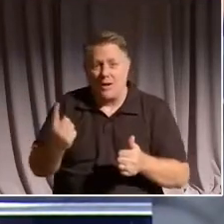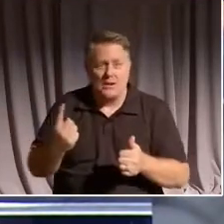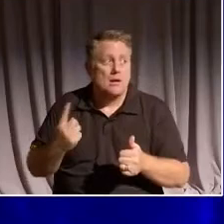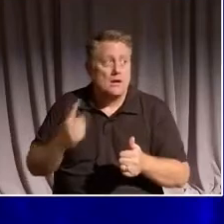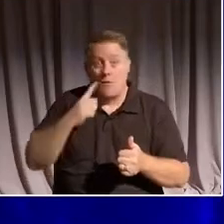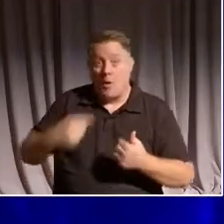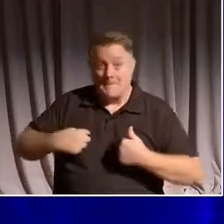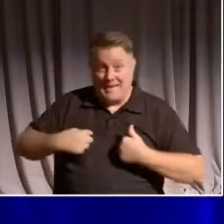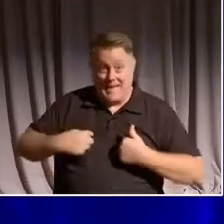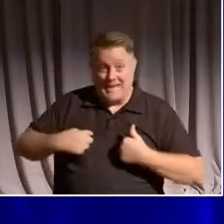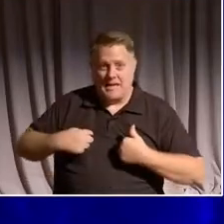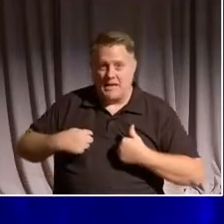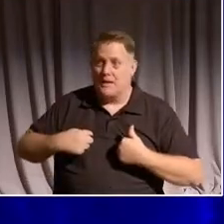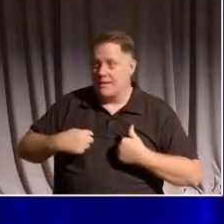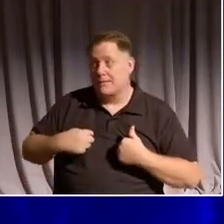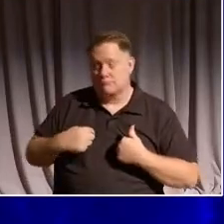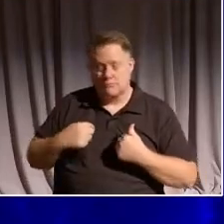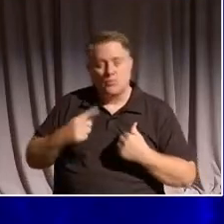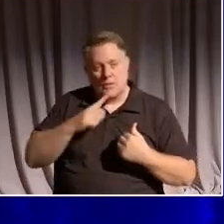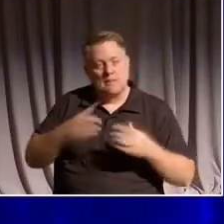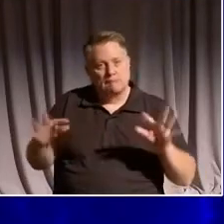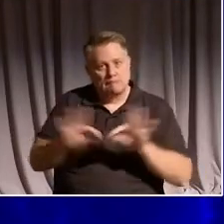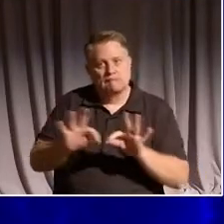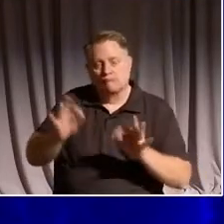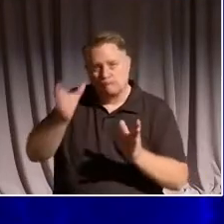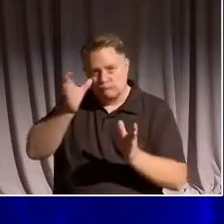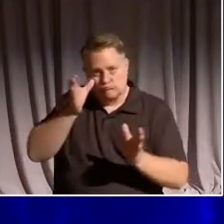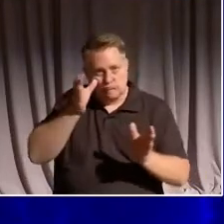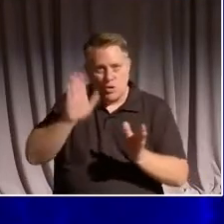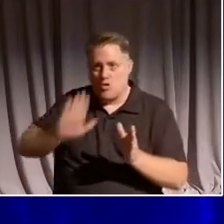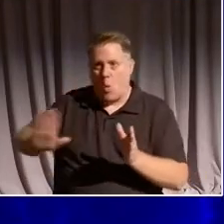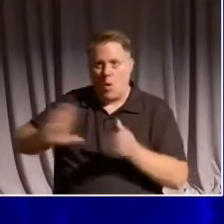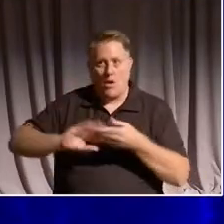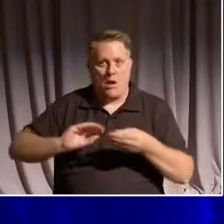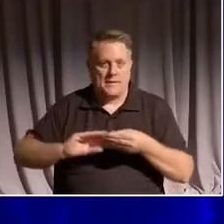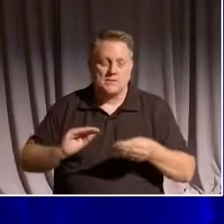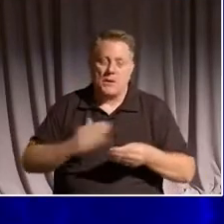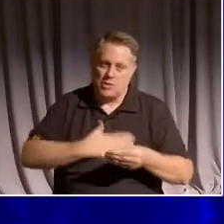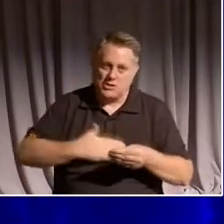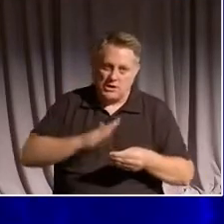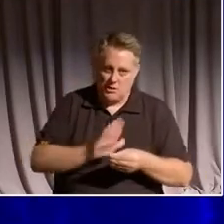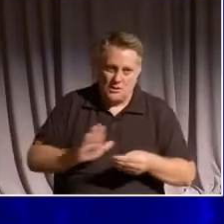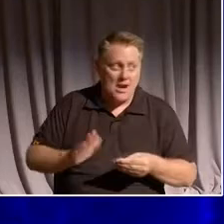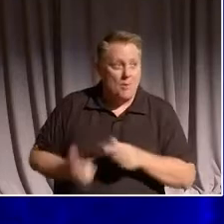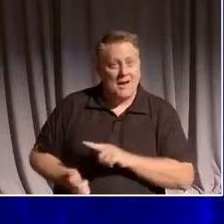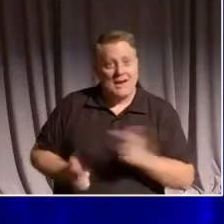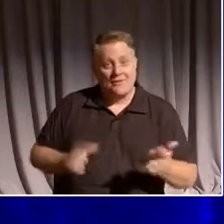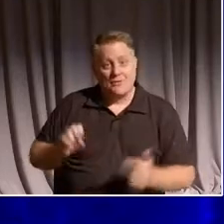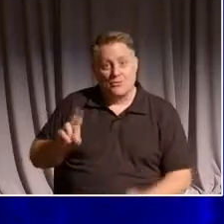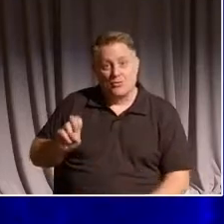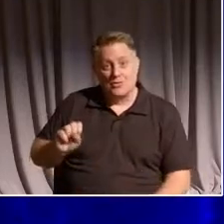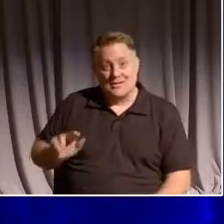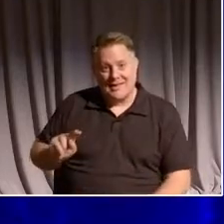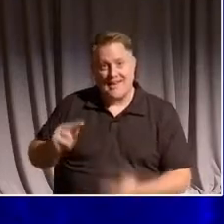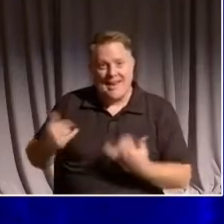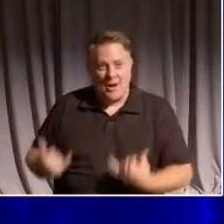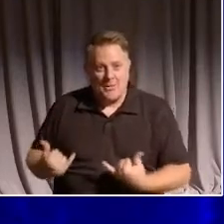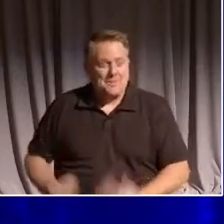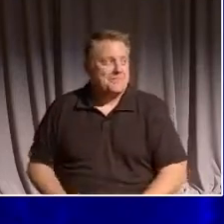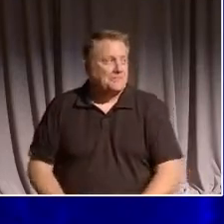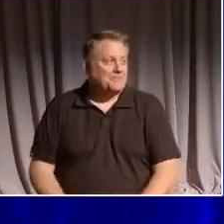for me, has been a highlight, hearing from all of you. So appreciate your being here, and I'm going to turn it back over to Susan.